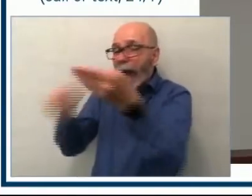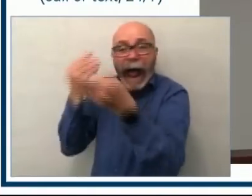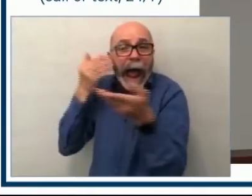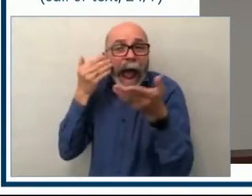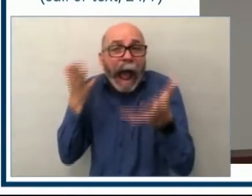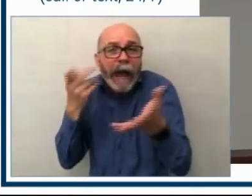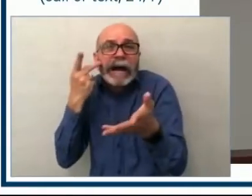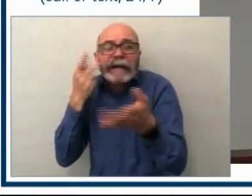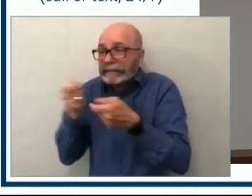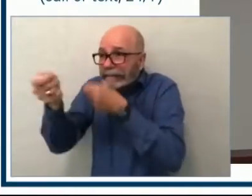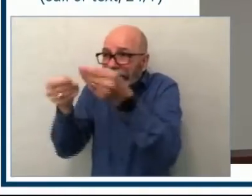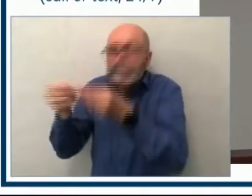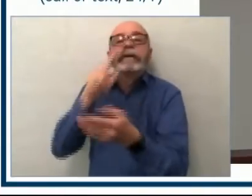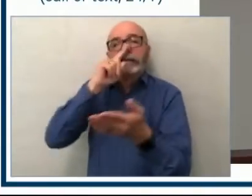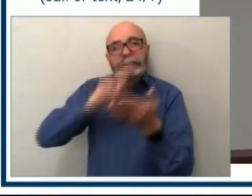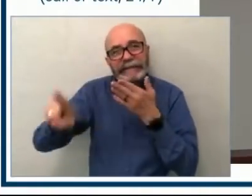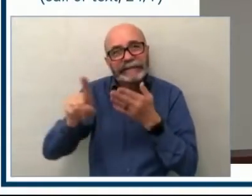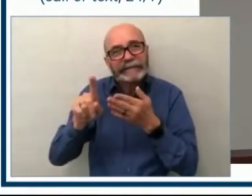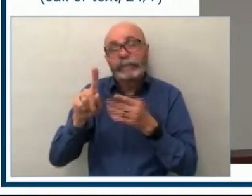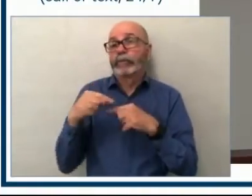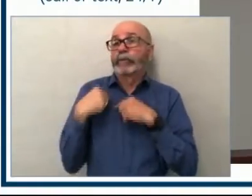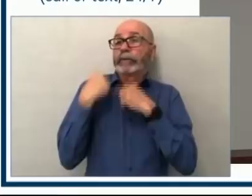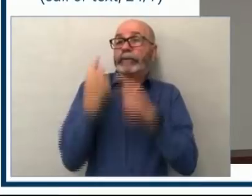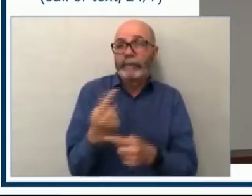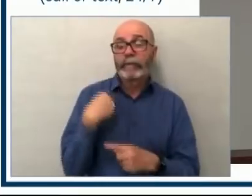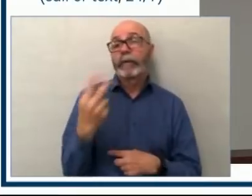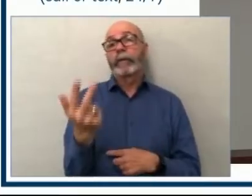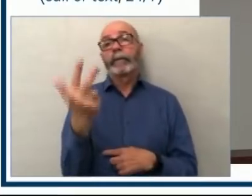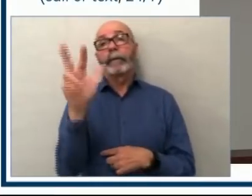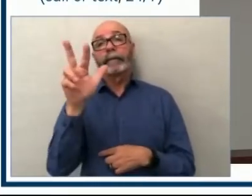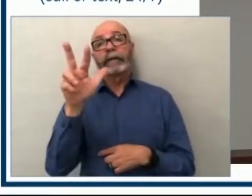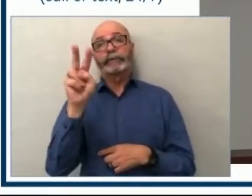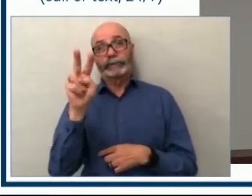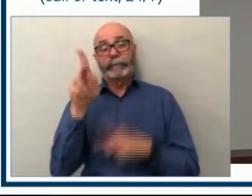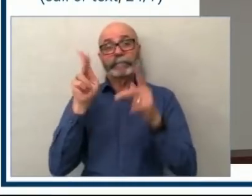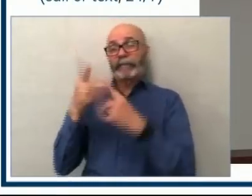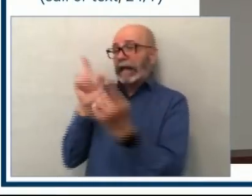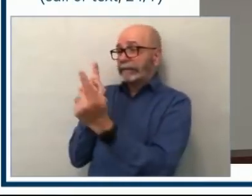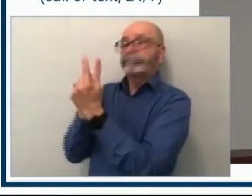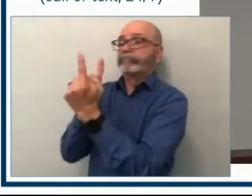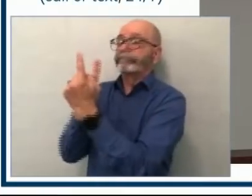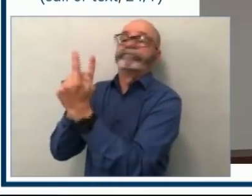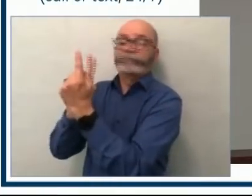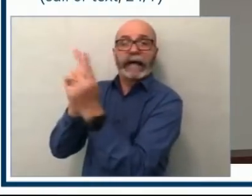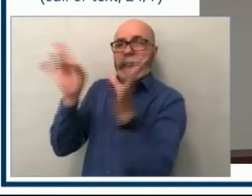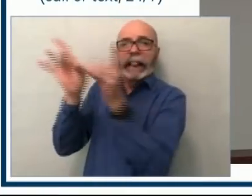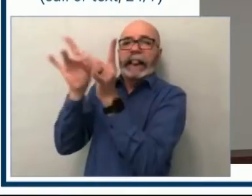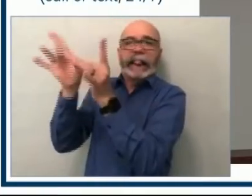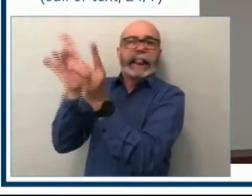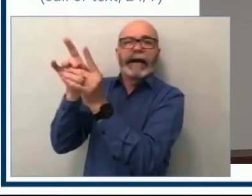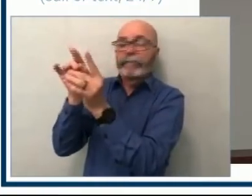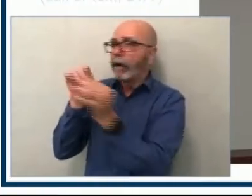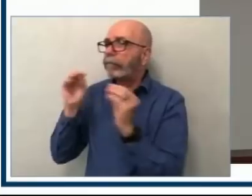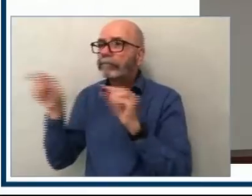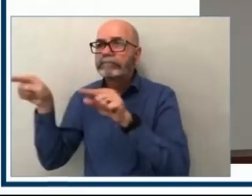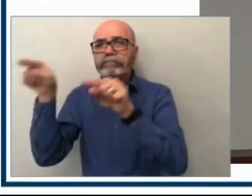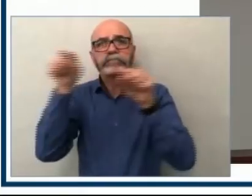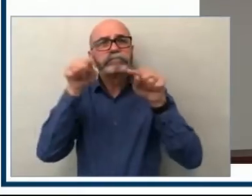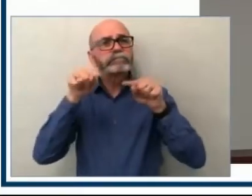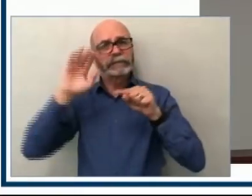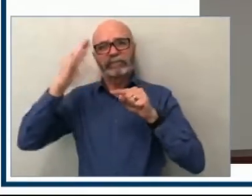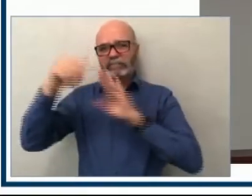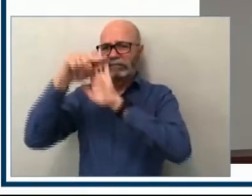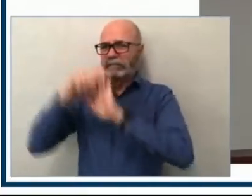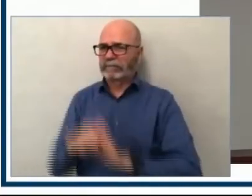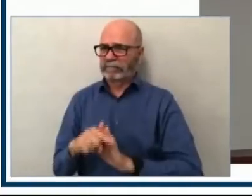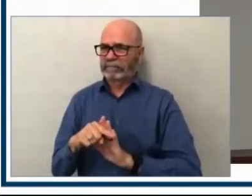close contacts of the 2 cases. To date, all test results have come back negative, which is really good news. So although we're